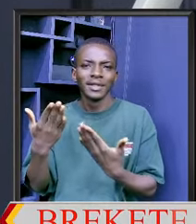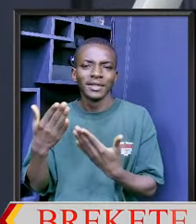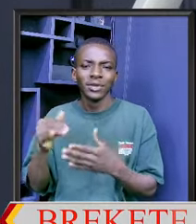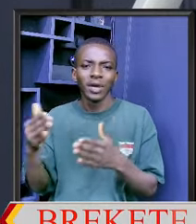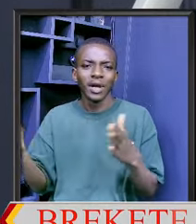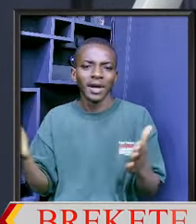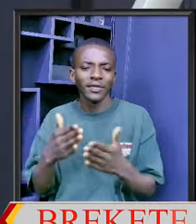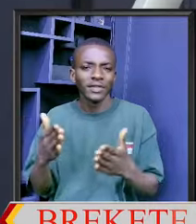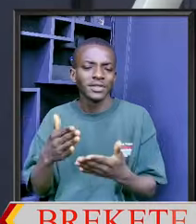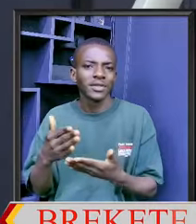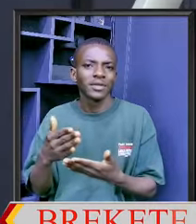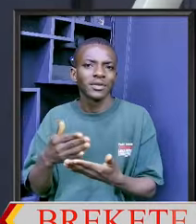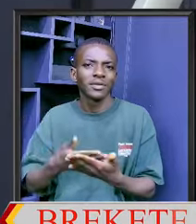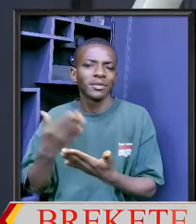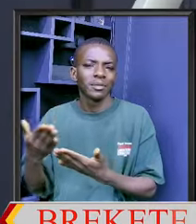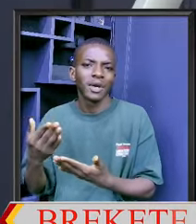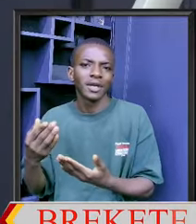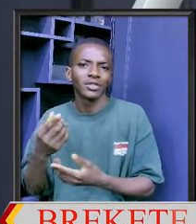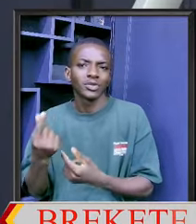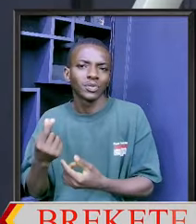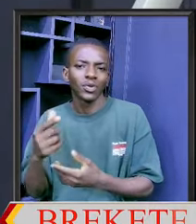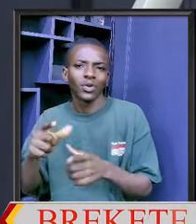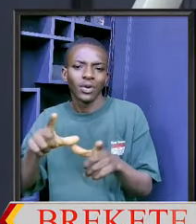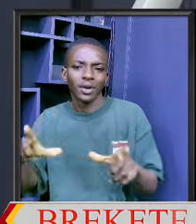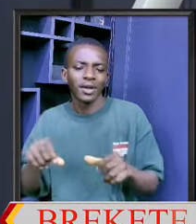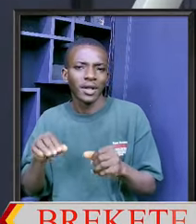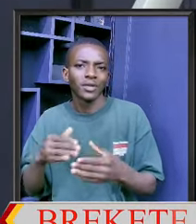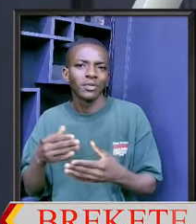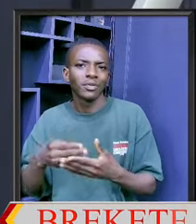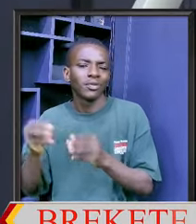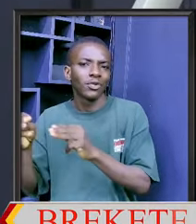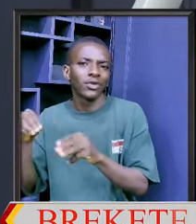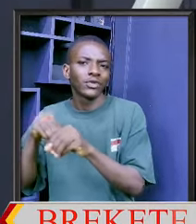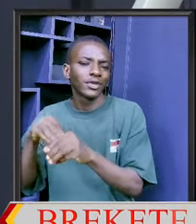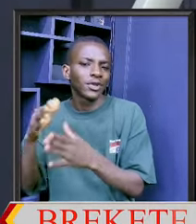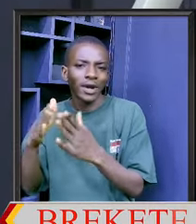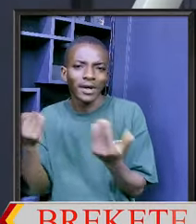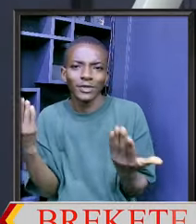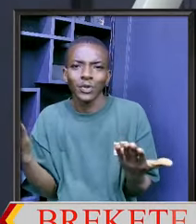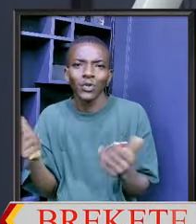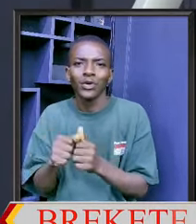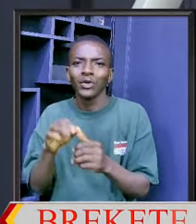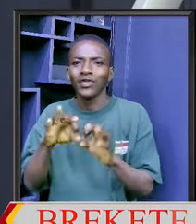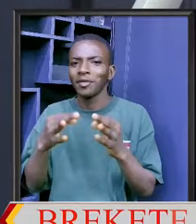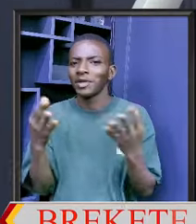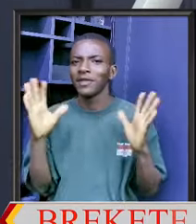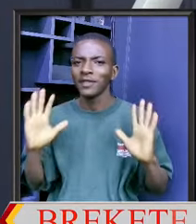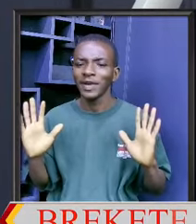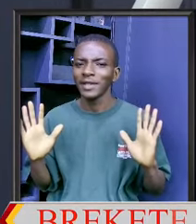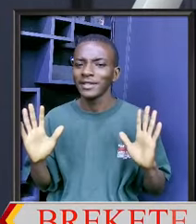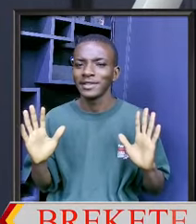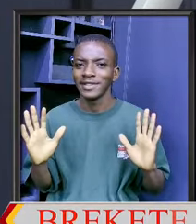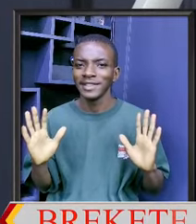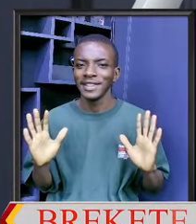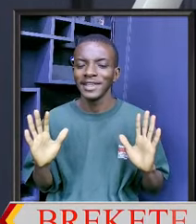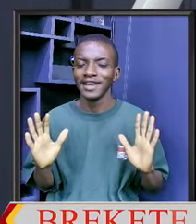you harvest, you buy small land, you build your own house, you move into the house with your family.